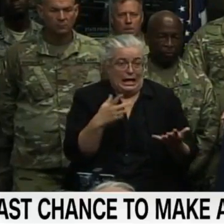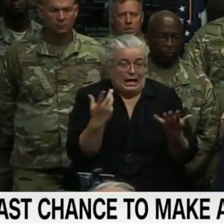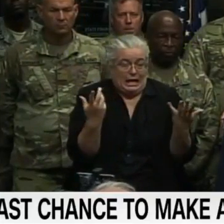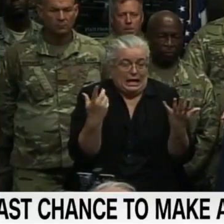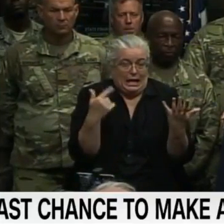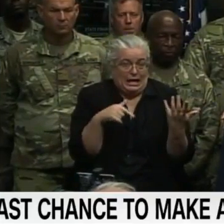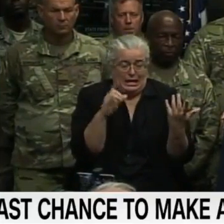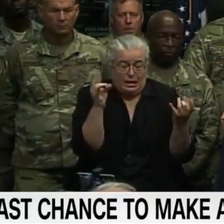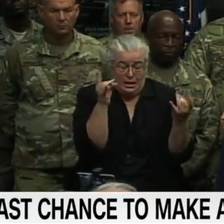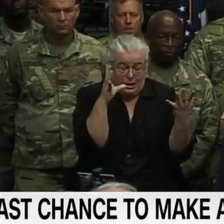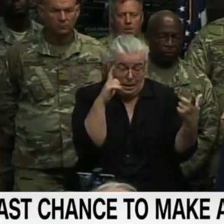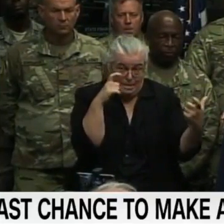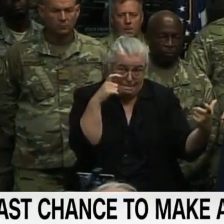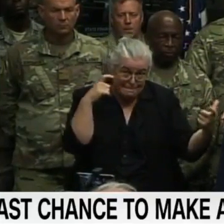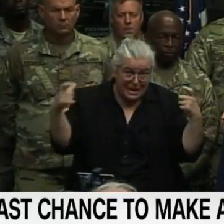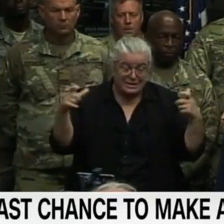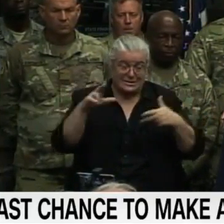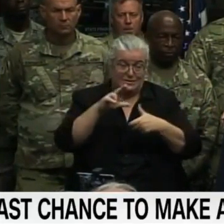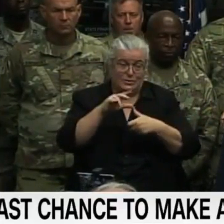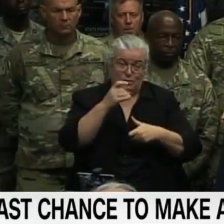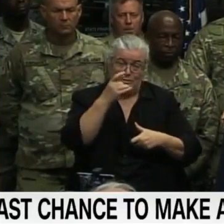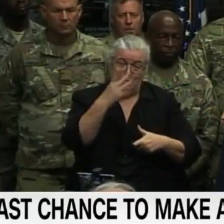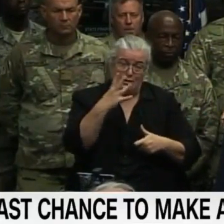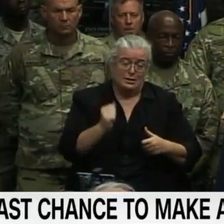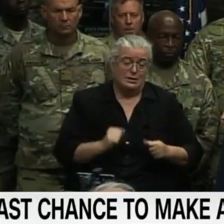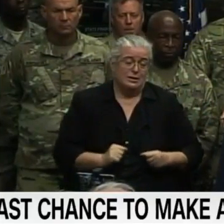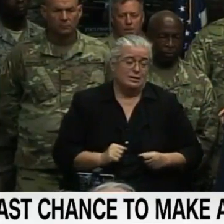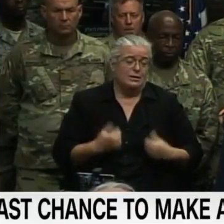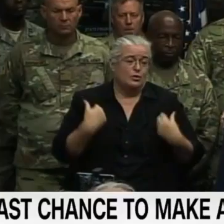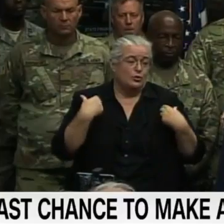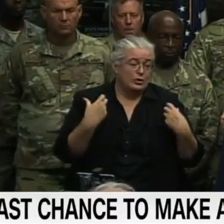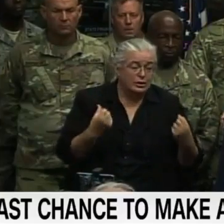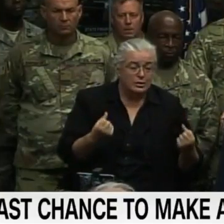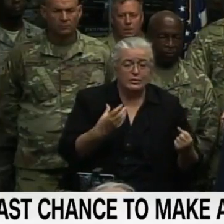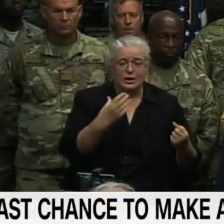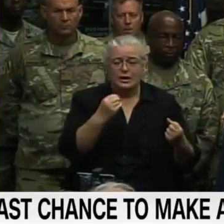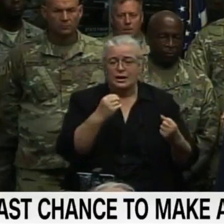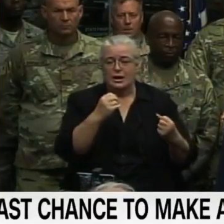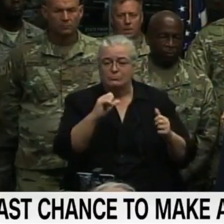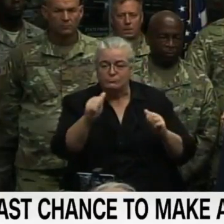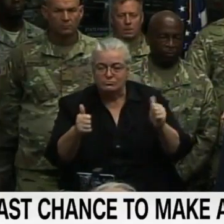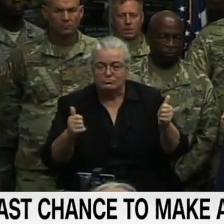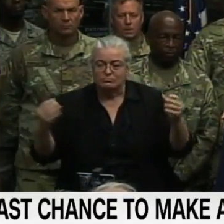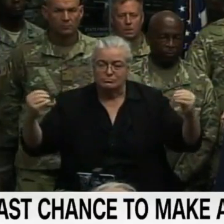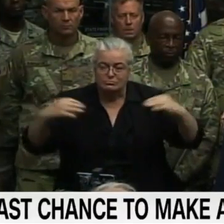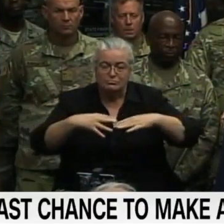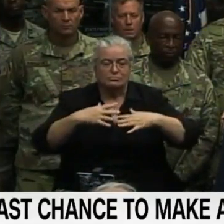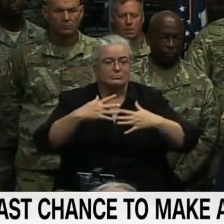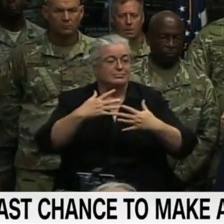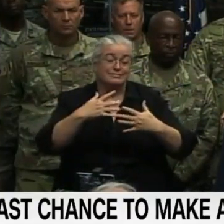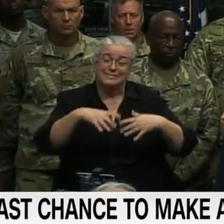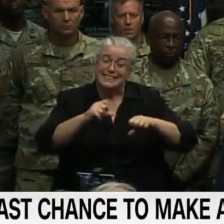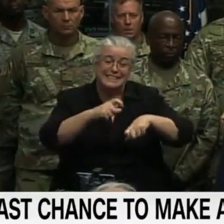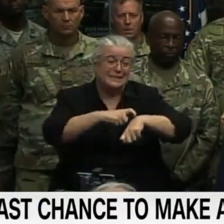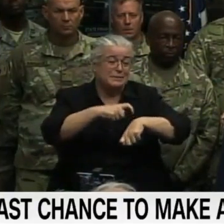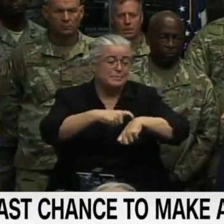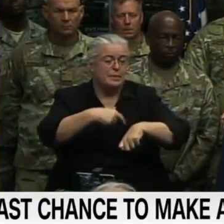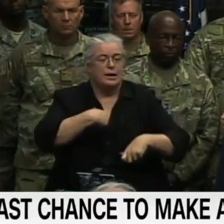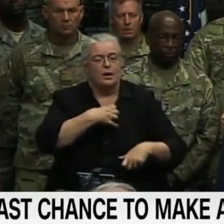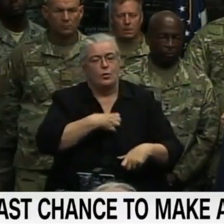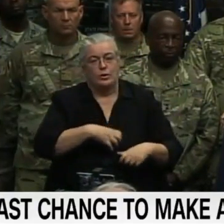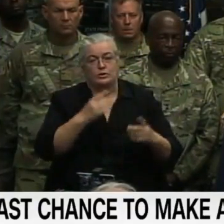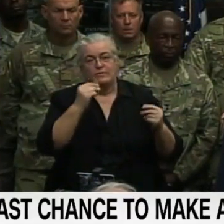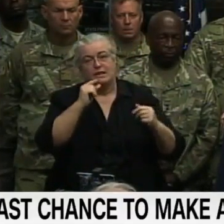just a massive storm, and the recovery efforts and the restoration efforts are going to take time. And I wish it was going to happen